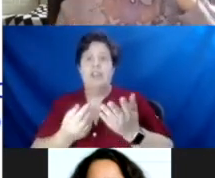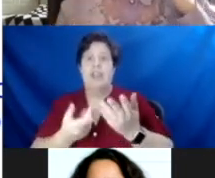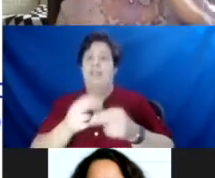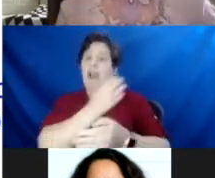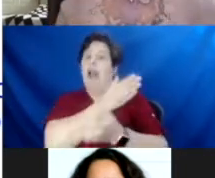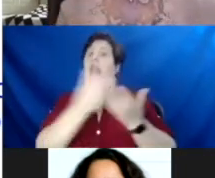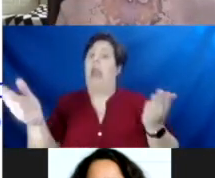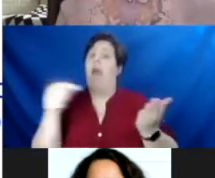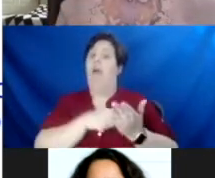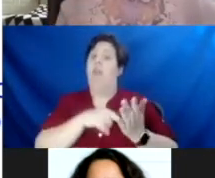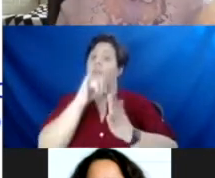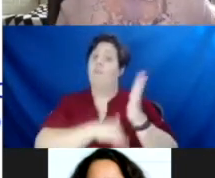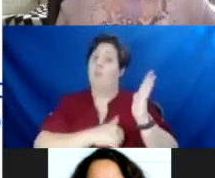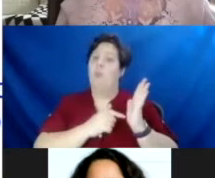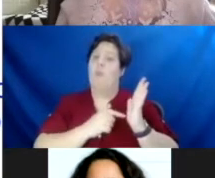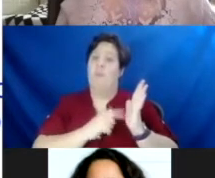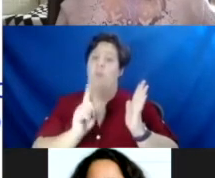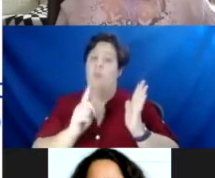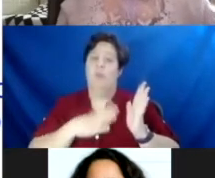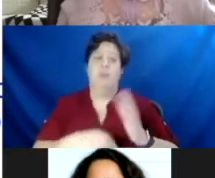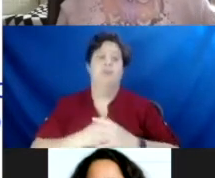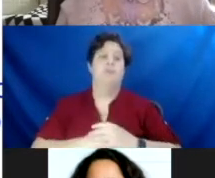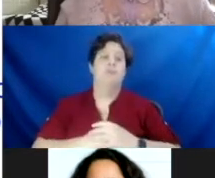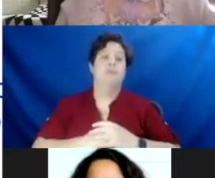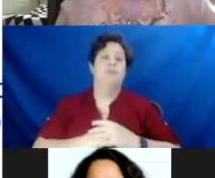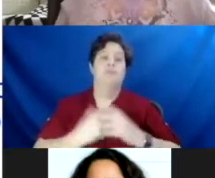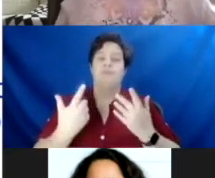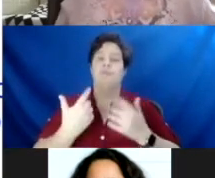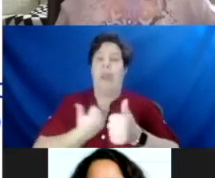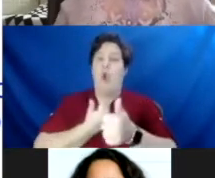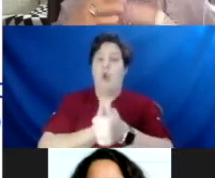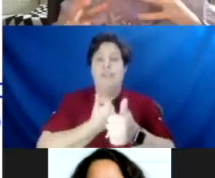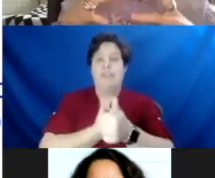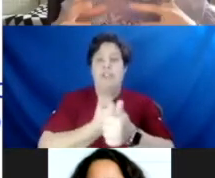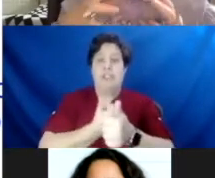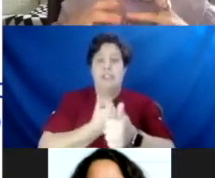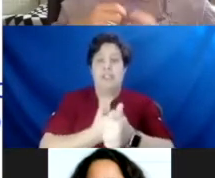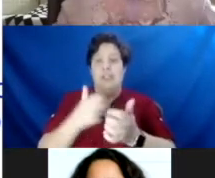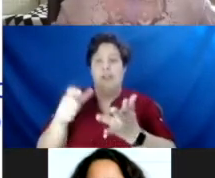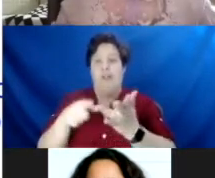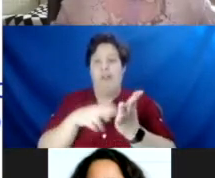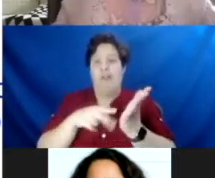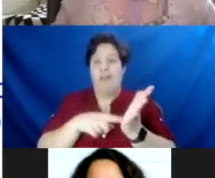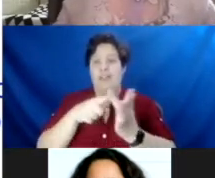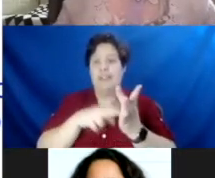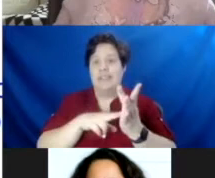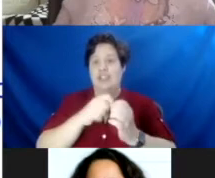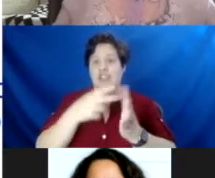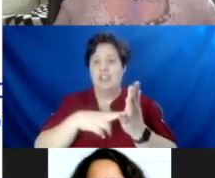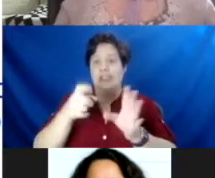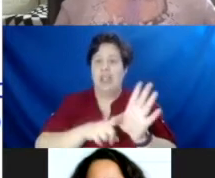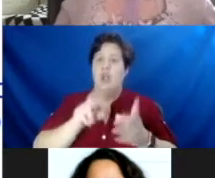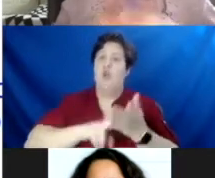clear in the application. And then a contingency, which is generally a